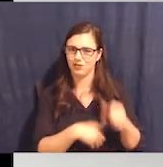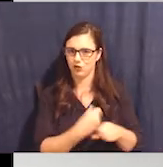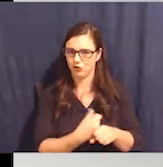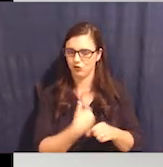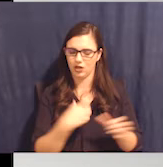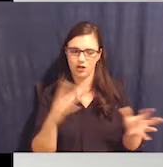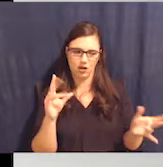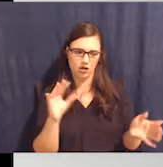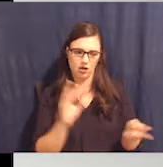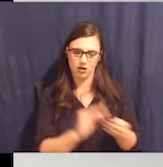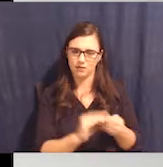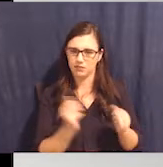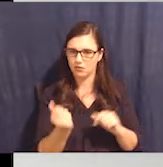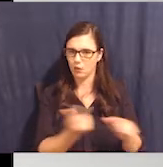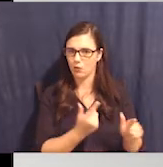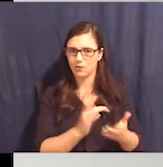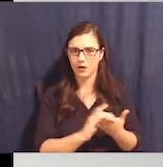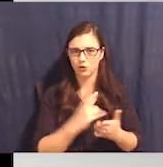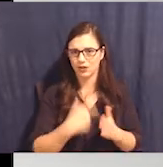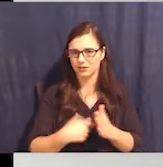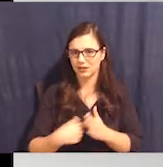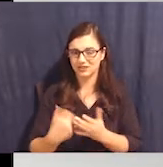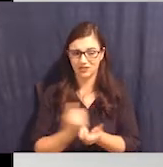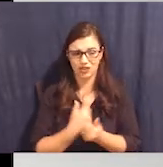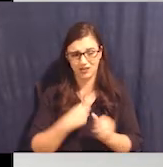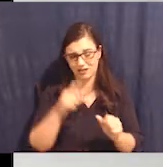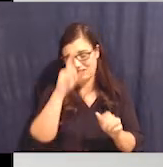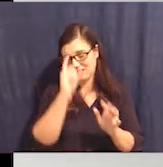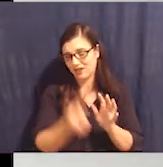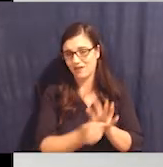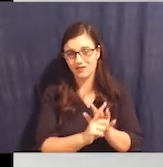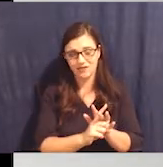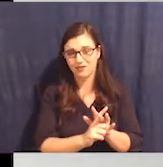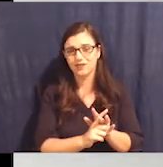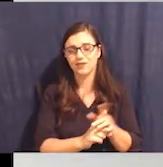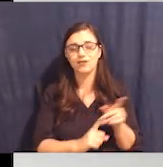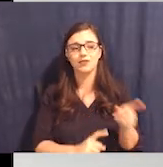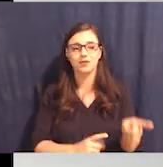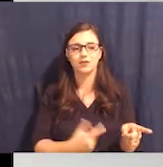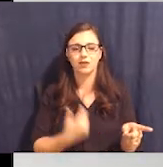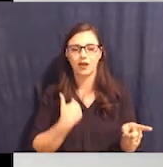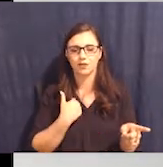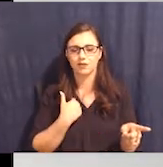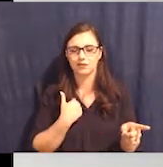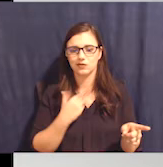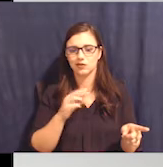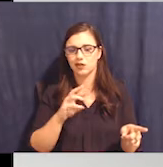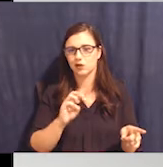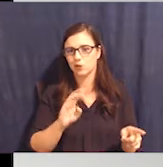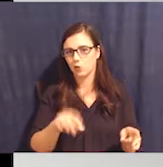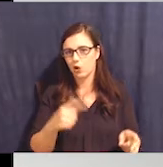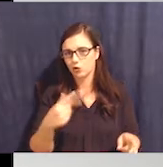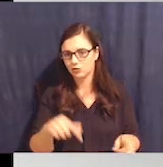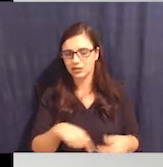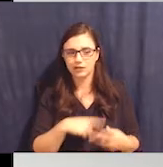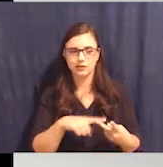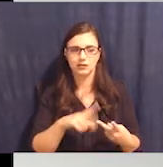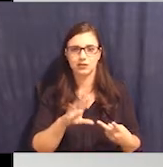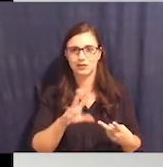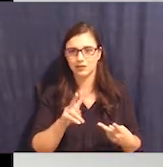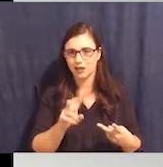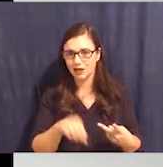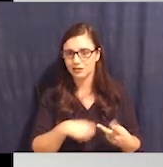card, and at the end of the year I just add up all the medical expenses, just about everything I can think of, putting as we have it with Walgreens,